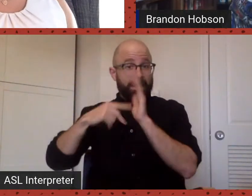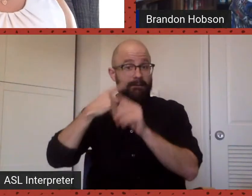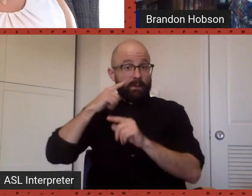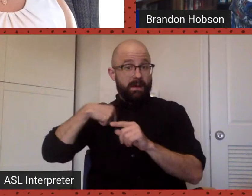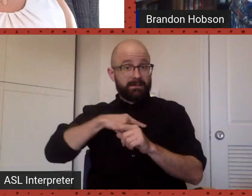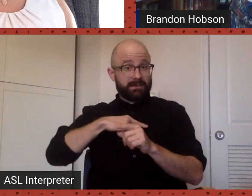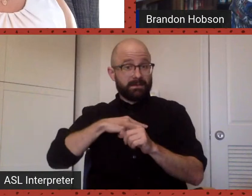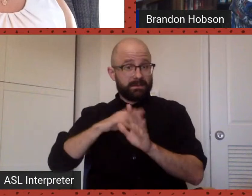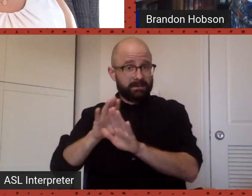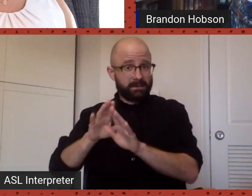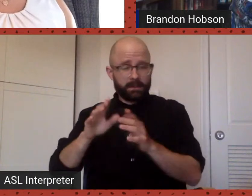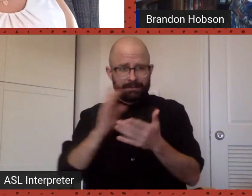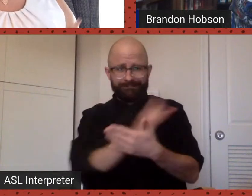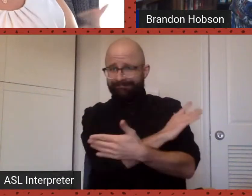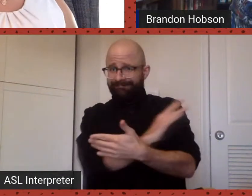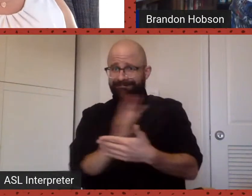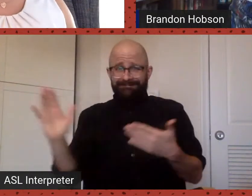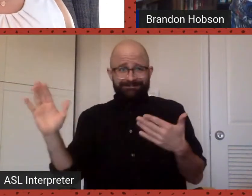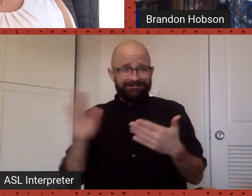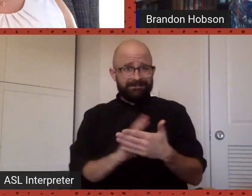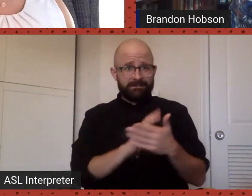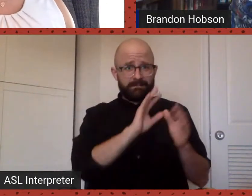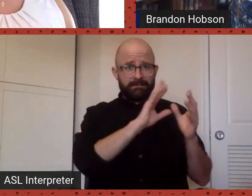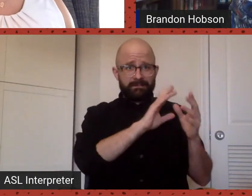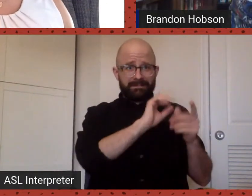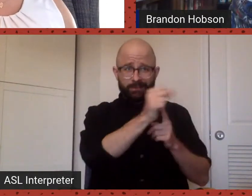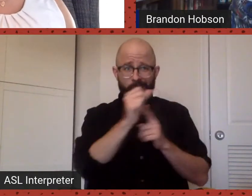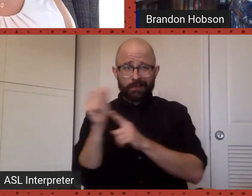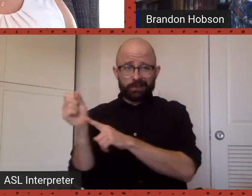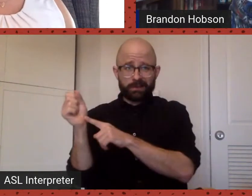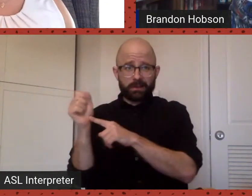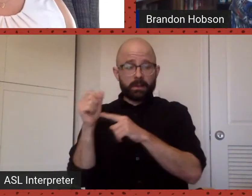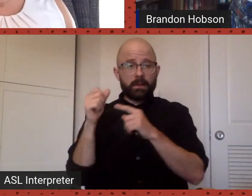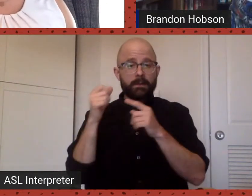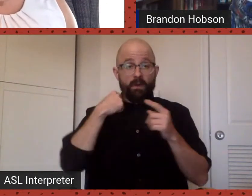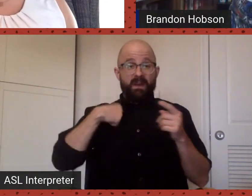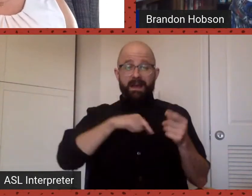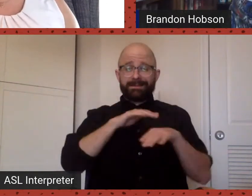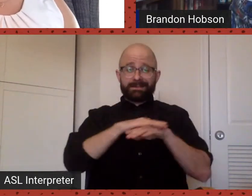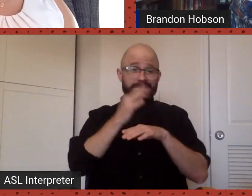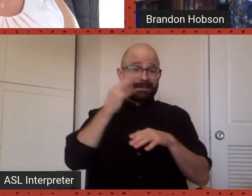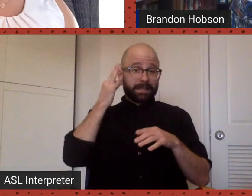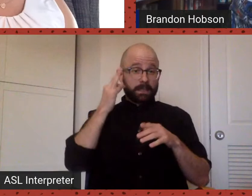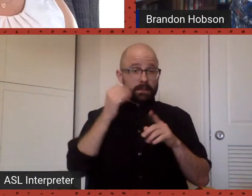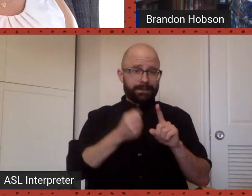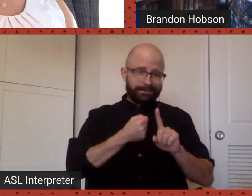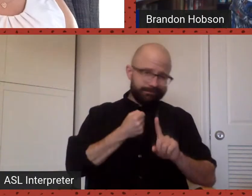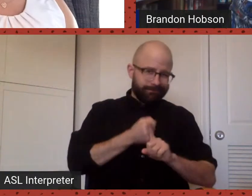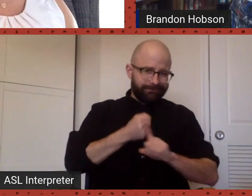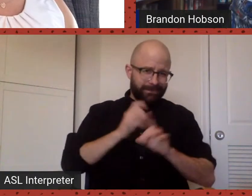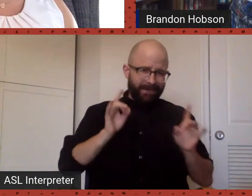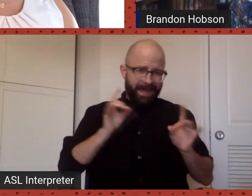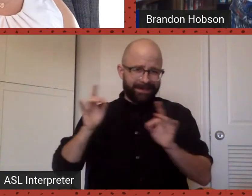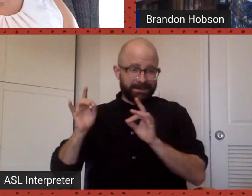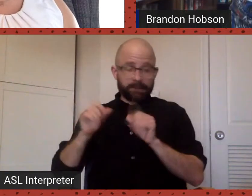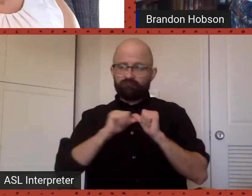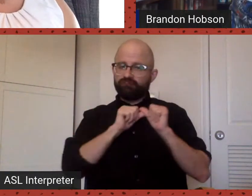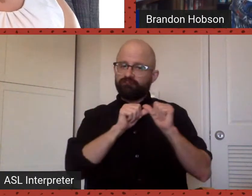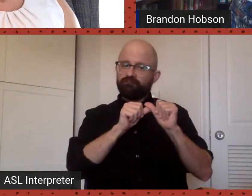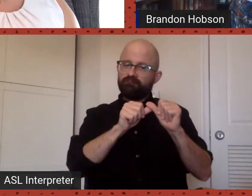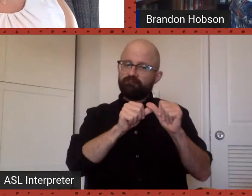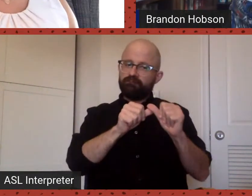Native communities, this string of violence is really unbroken for hundreds of years. And